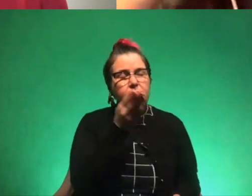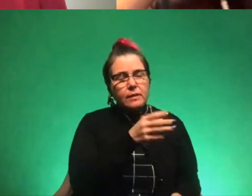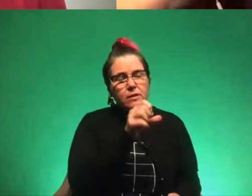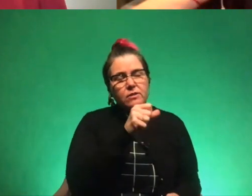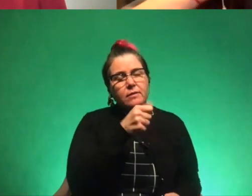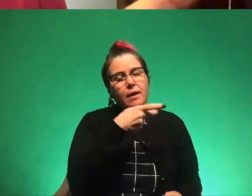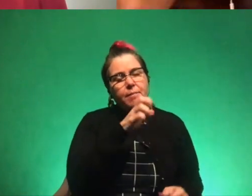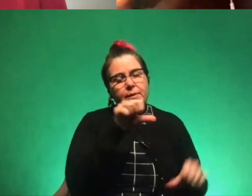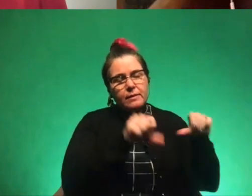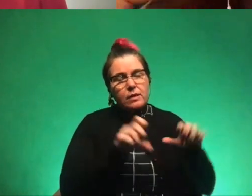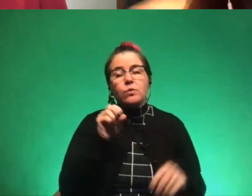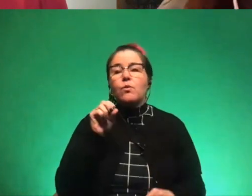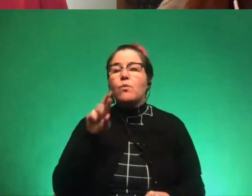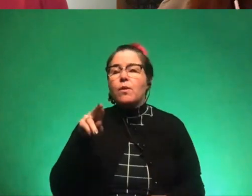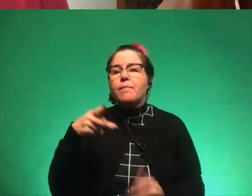patreon.com/skypeascientist or